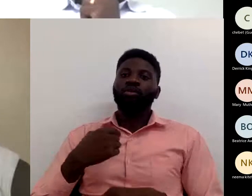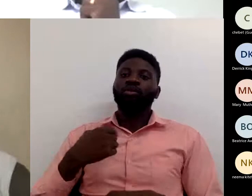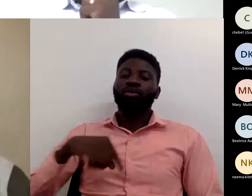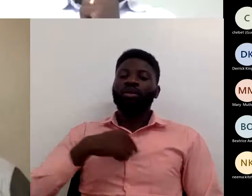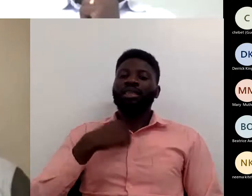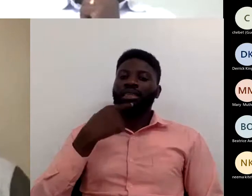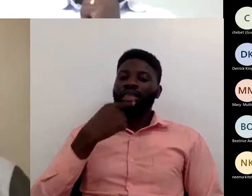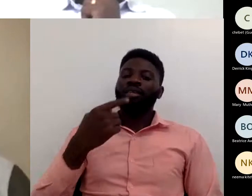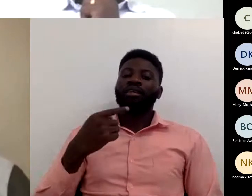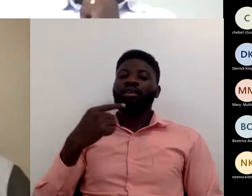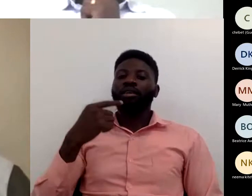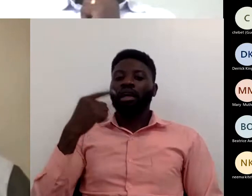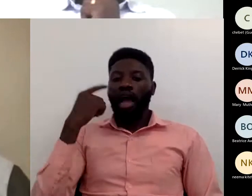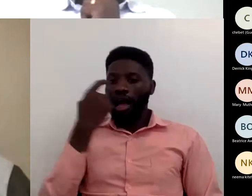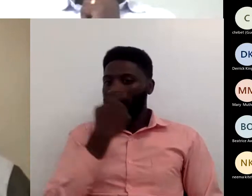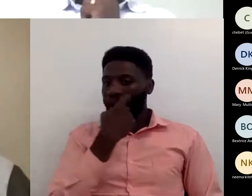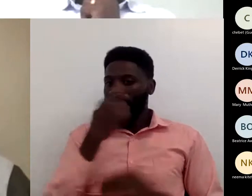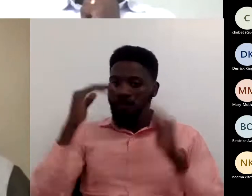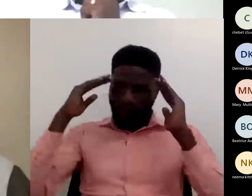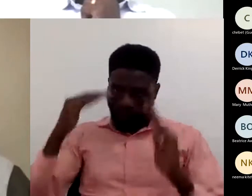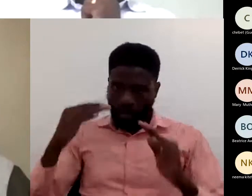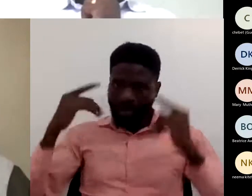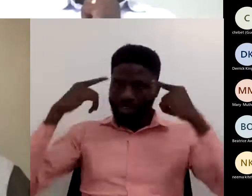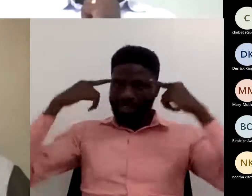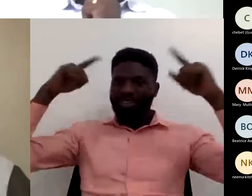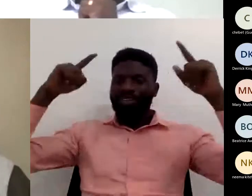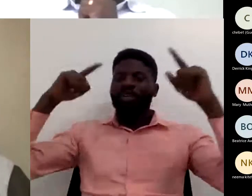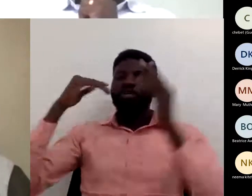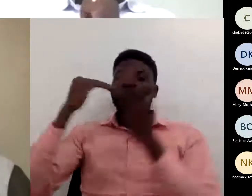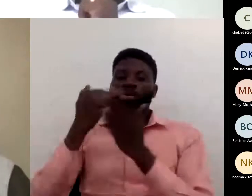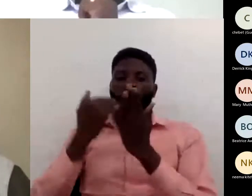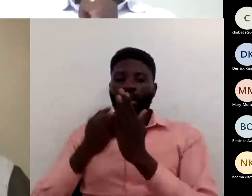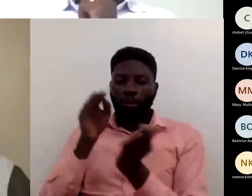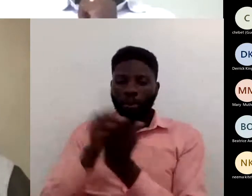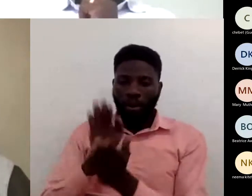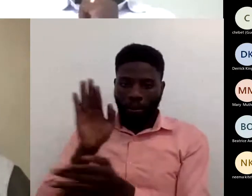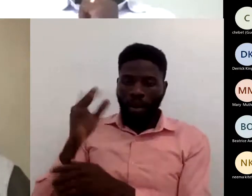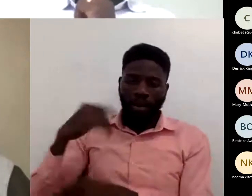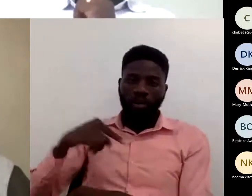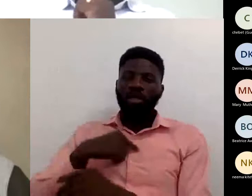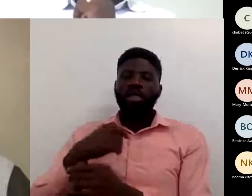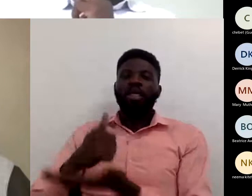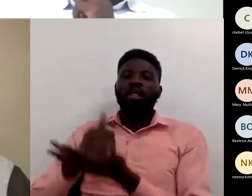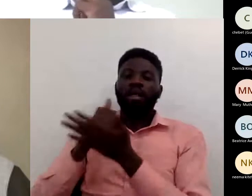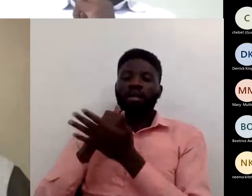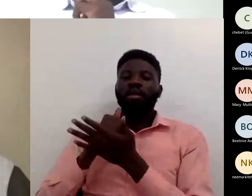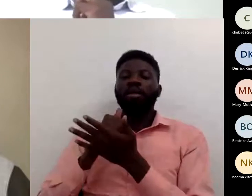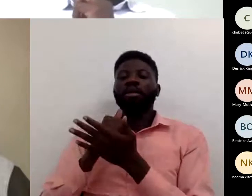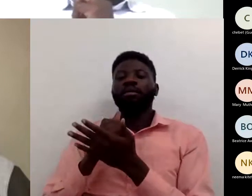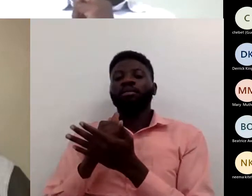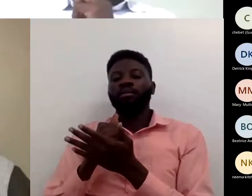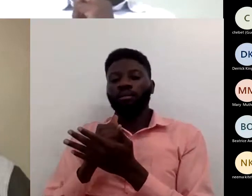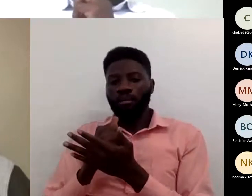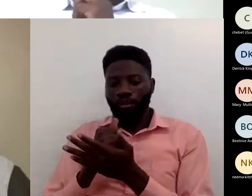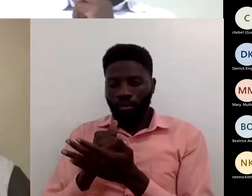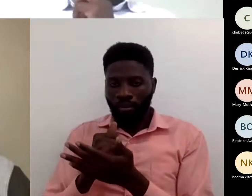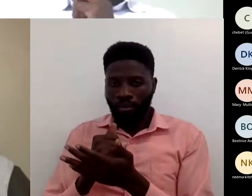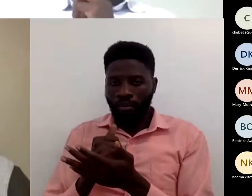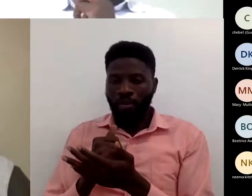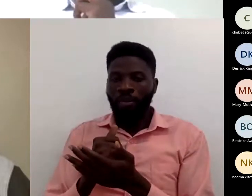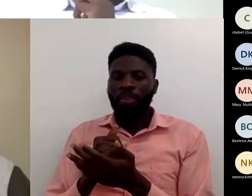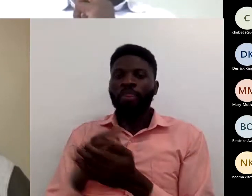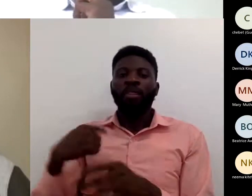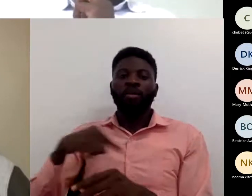about eyesight. And that was a very successful program for the bank, where we were helping to prevent avoidable blindness. Now we are